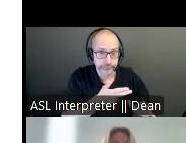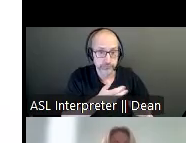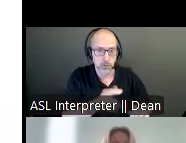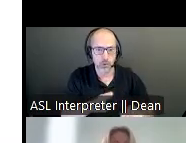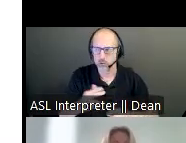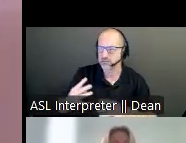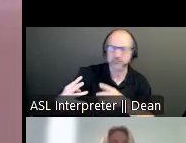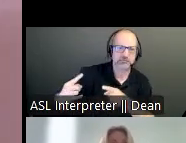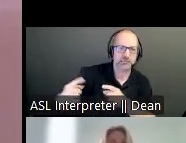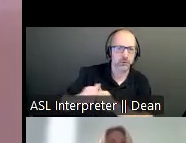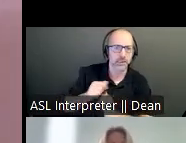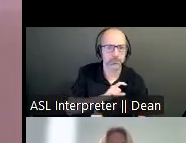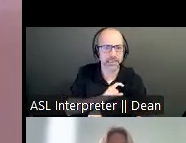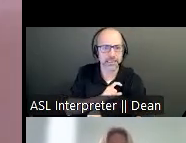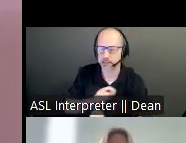police.